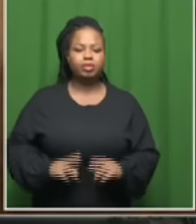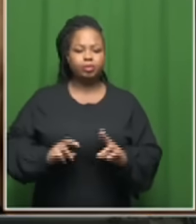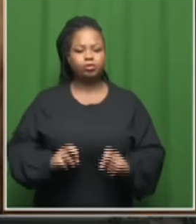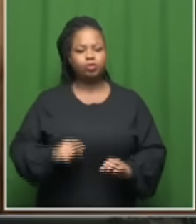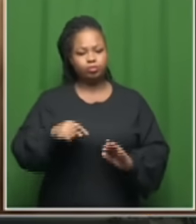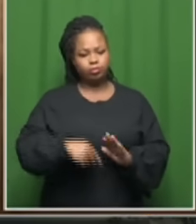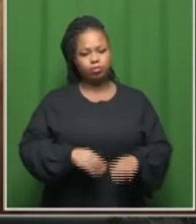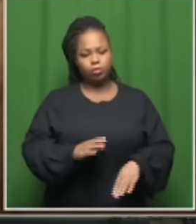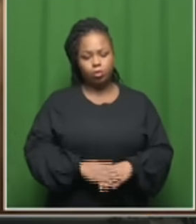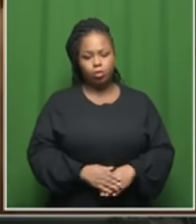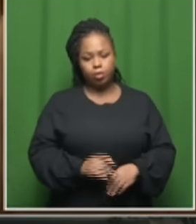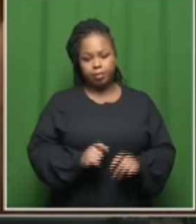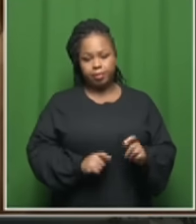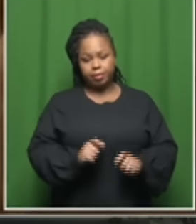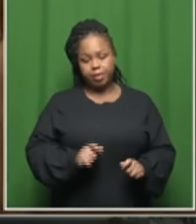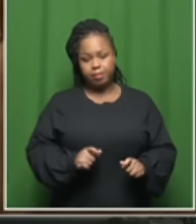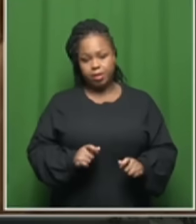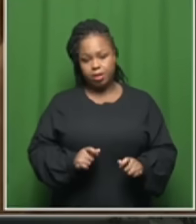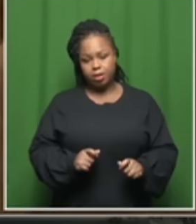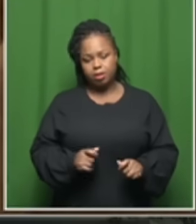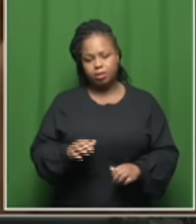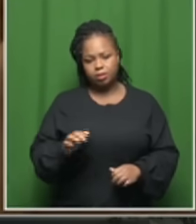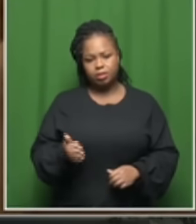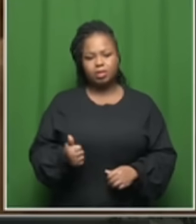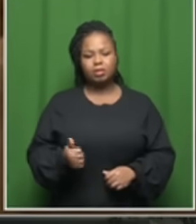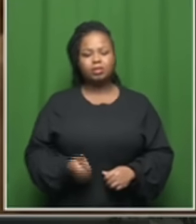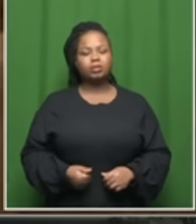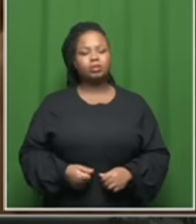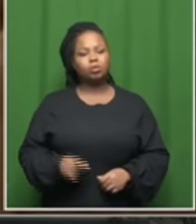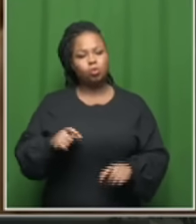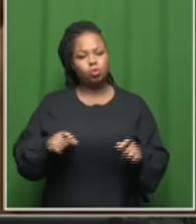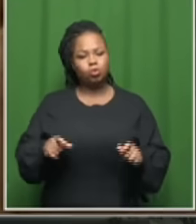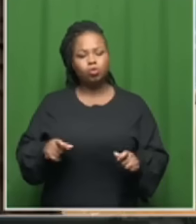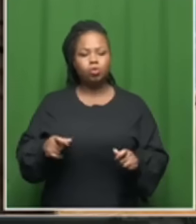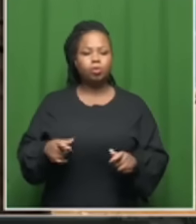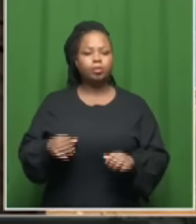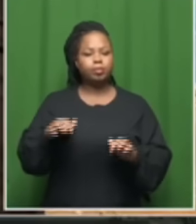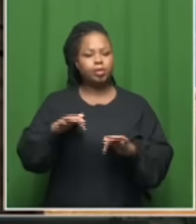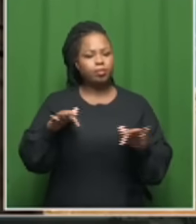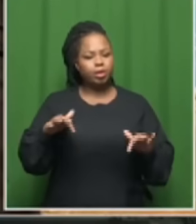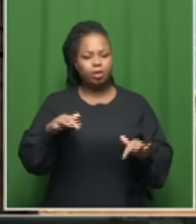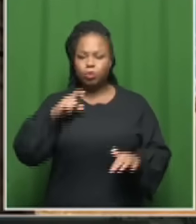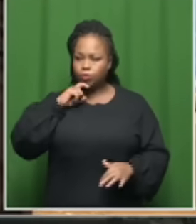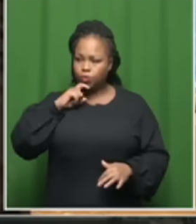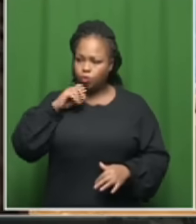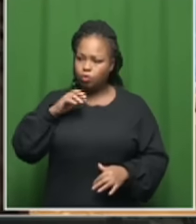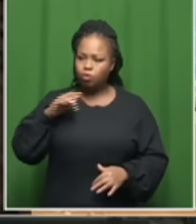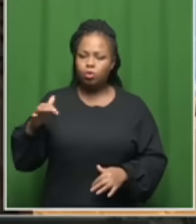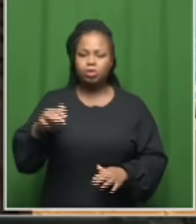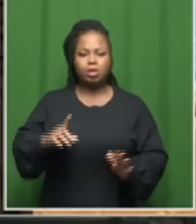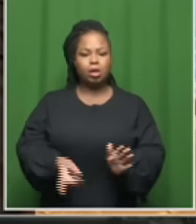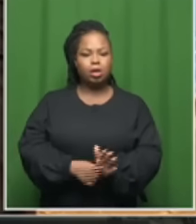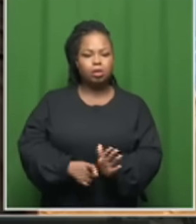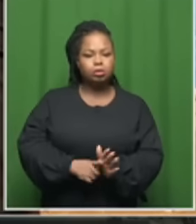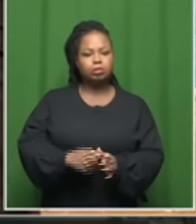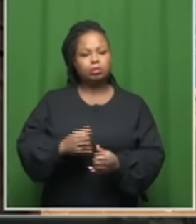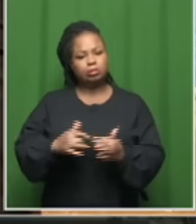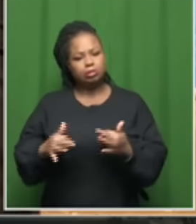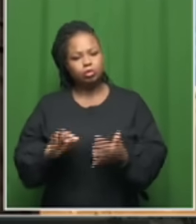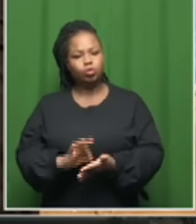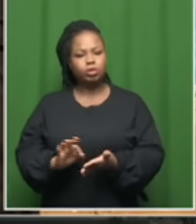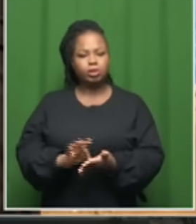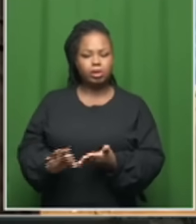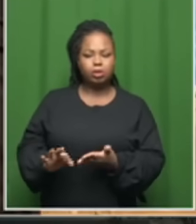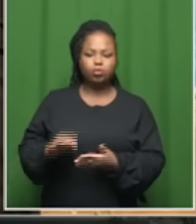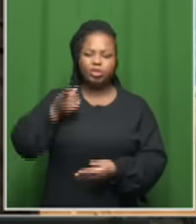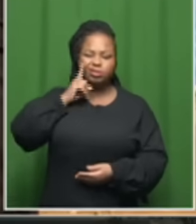more the population size increases and the human activities increases, our issues of adaptability to say what is new